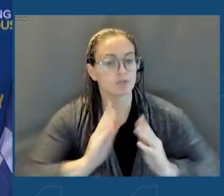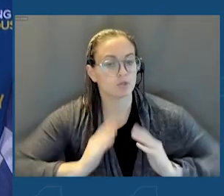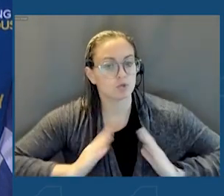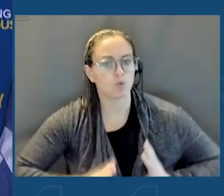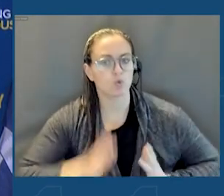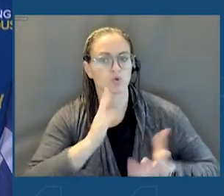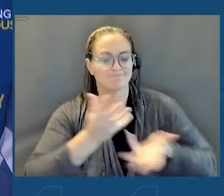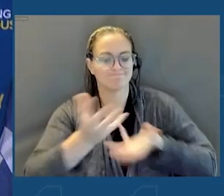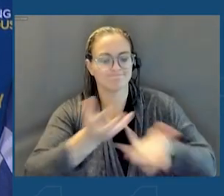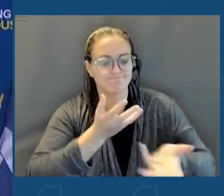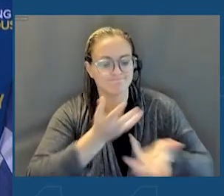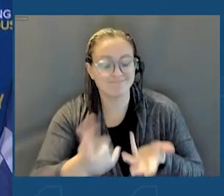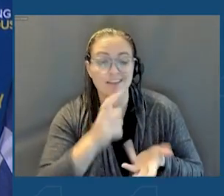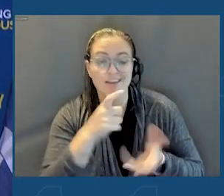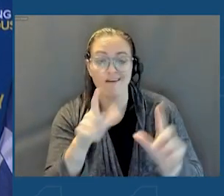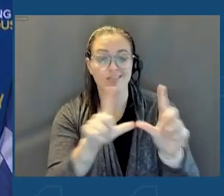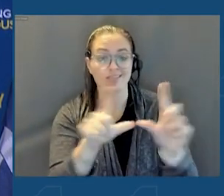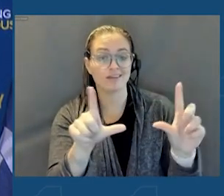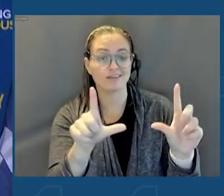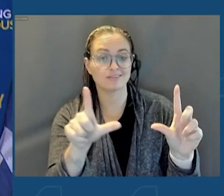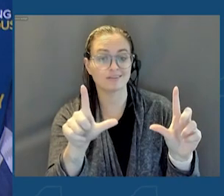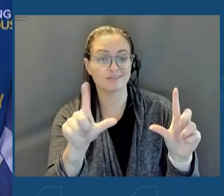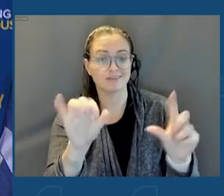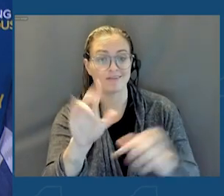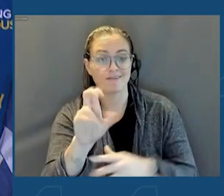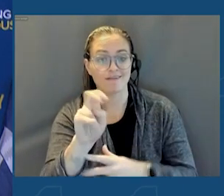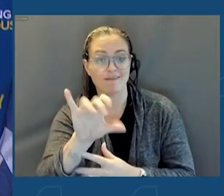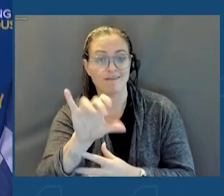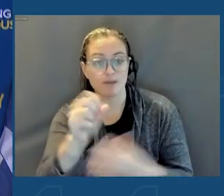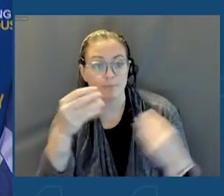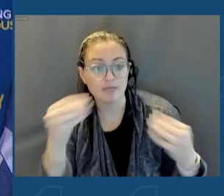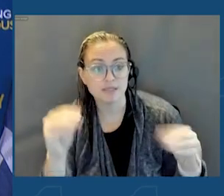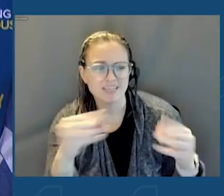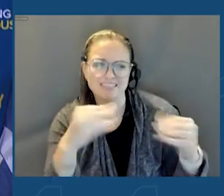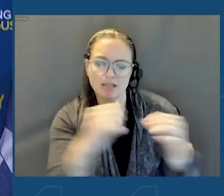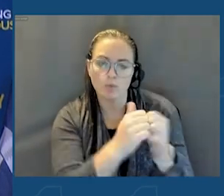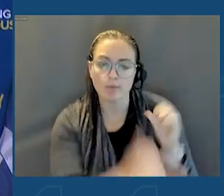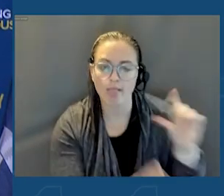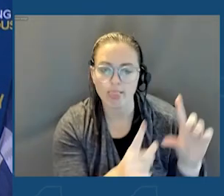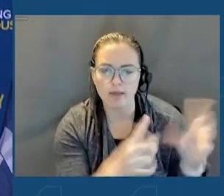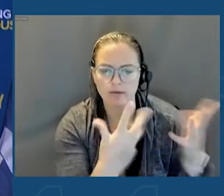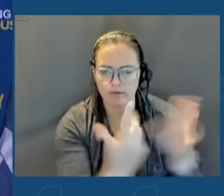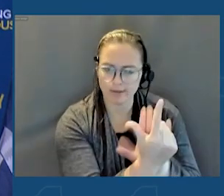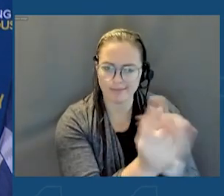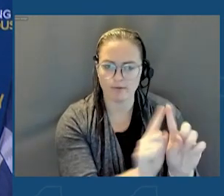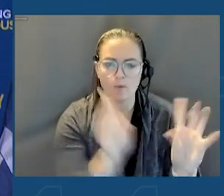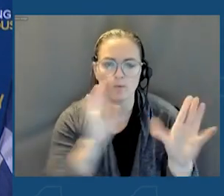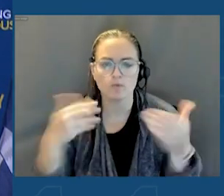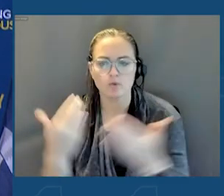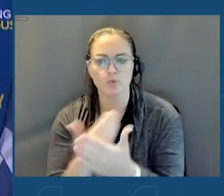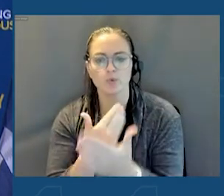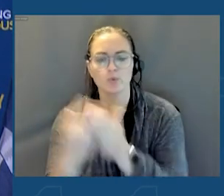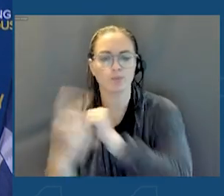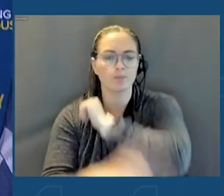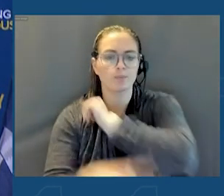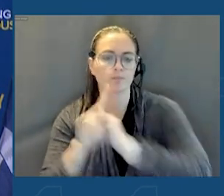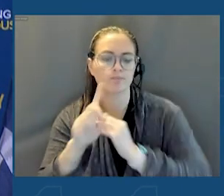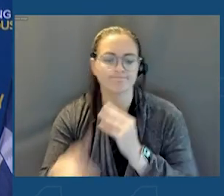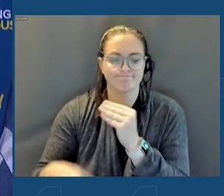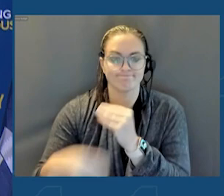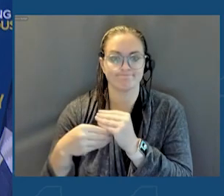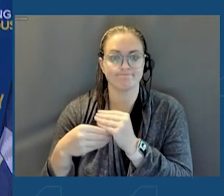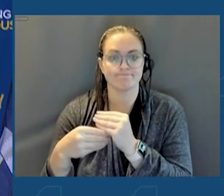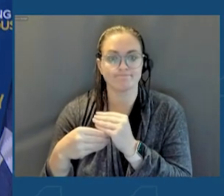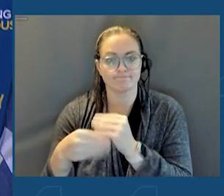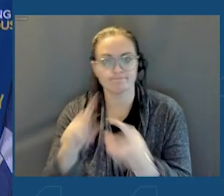cannabis sales. It was already, selling without a license is already illegal, but we focus new penalties on top of the true